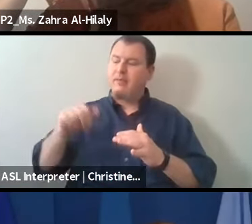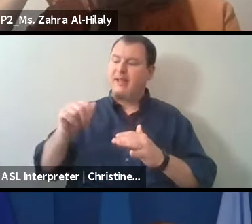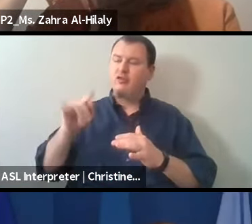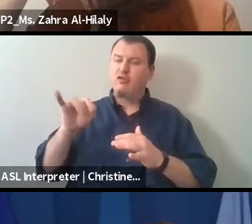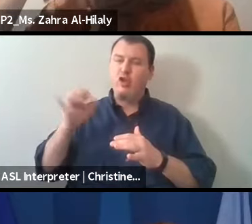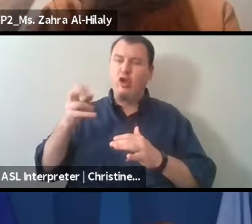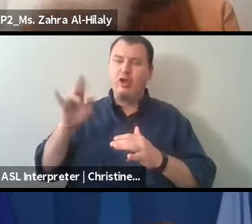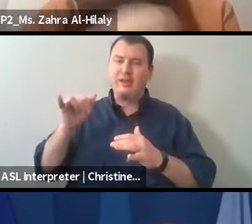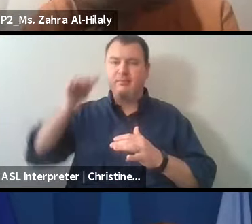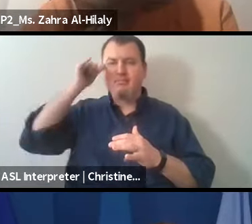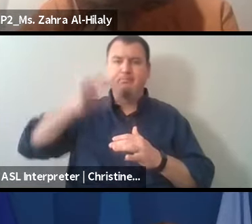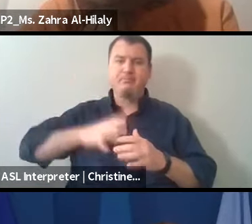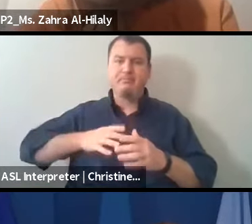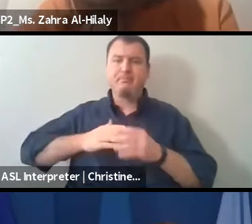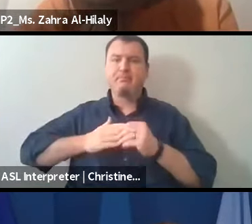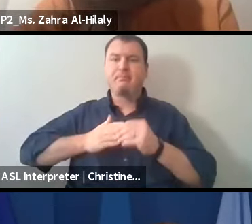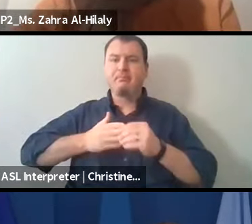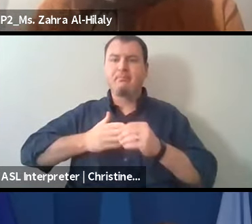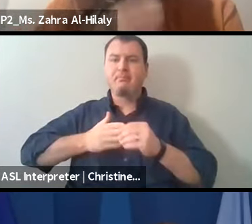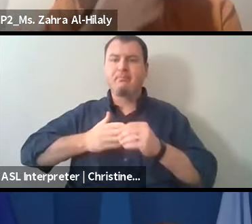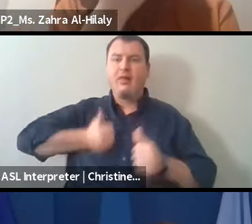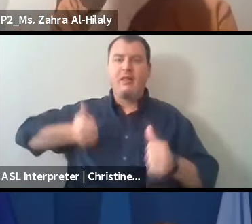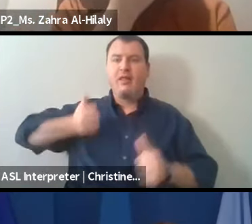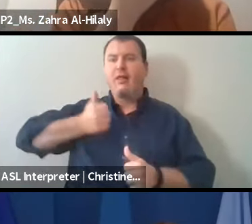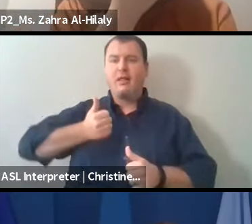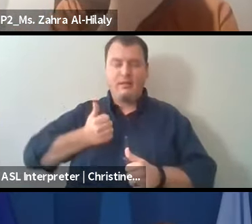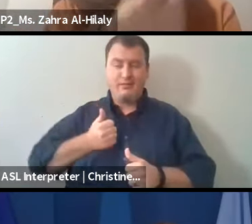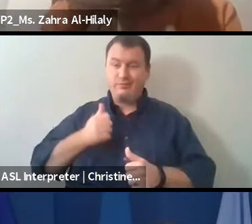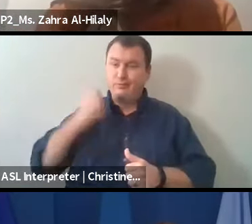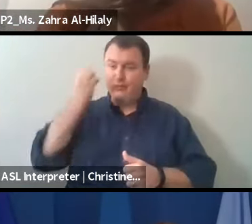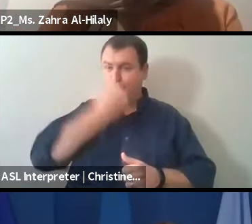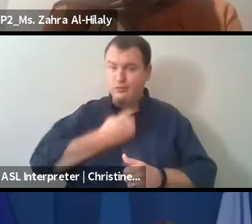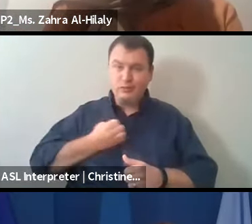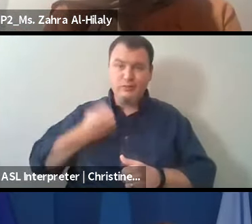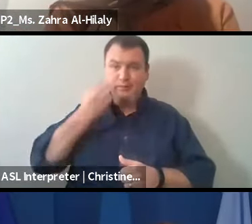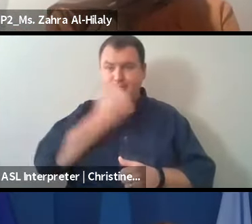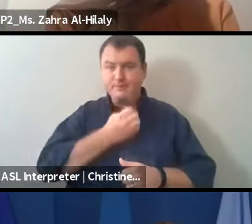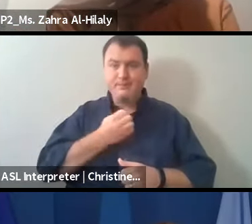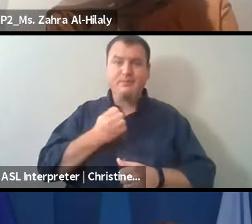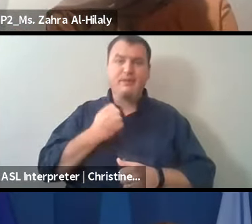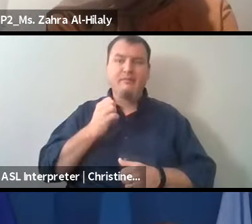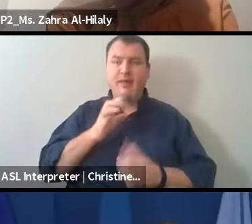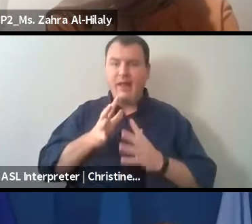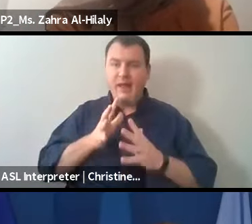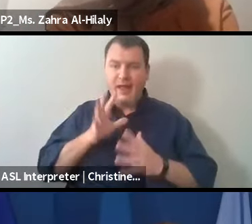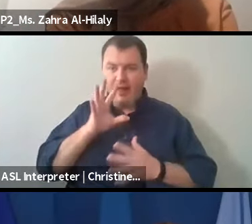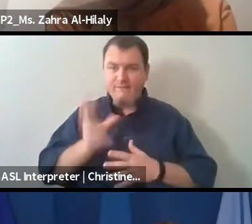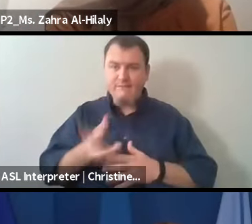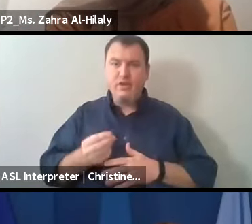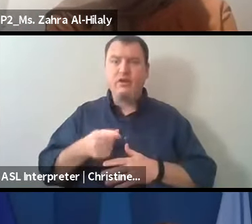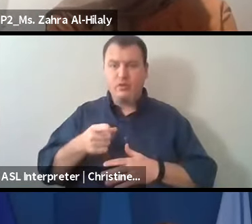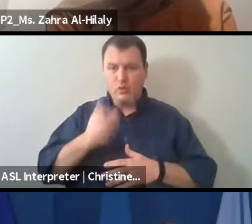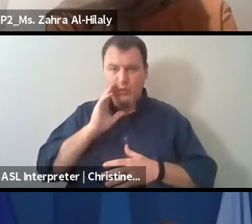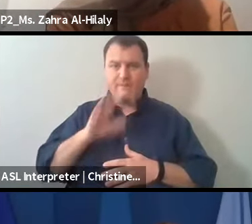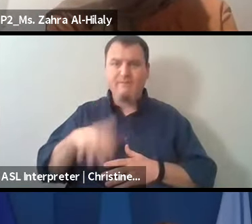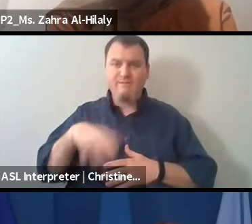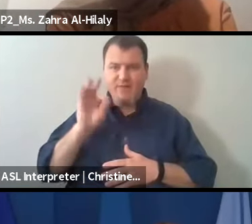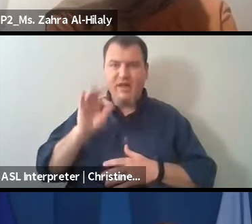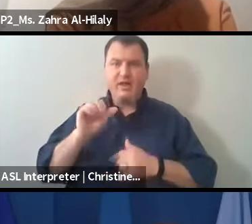So in every society, be it in Europe or Africa, you will find patriarchy.